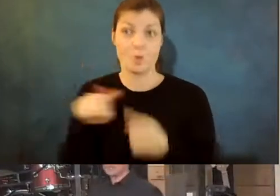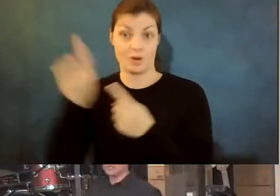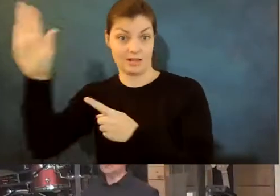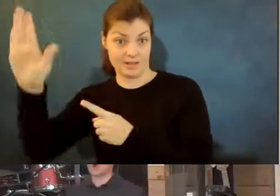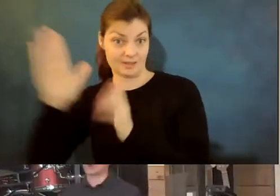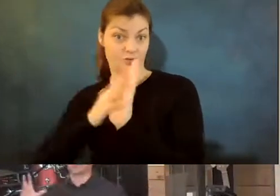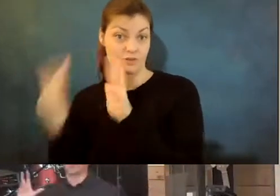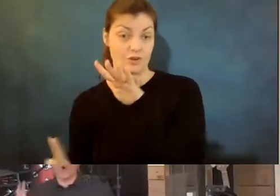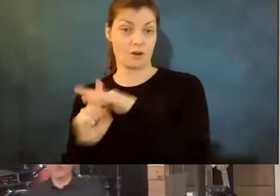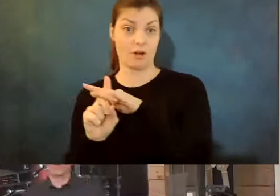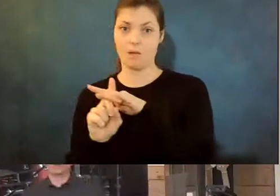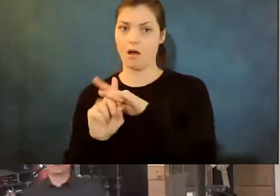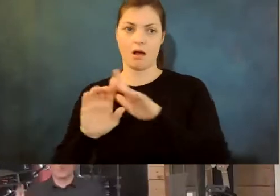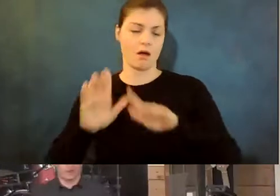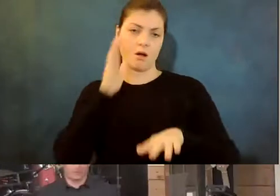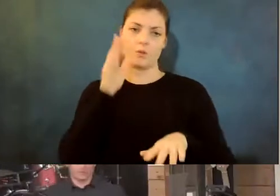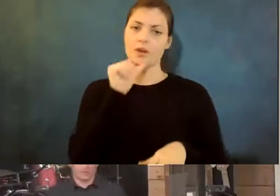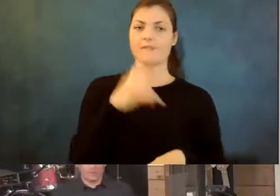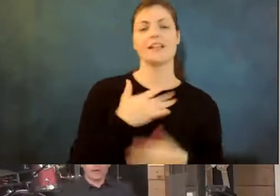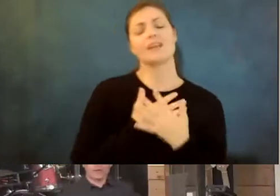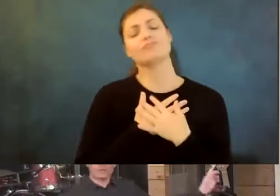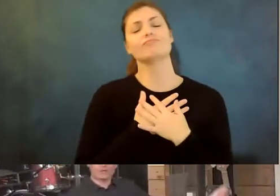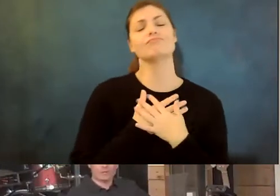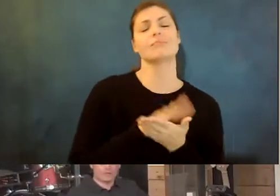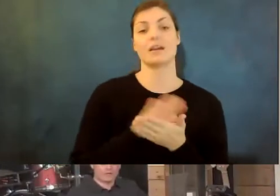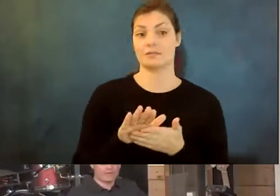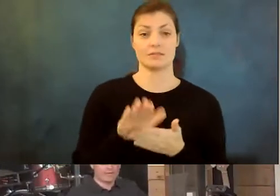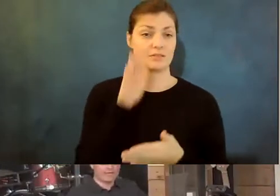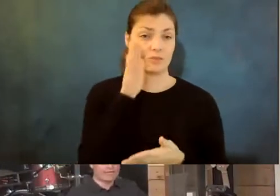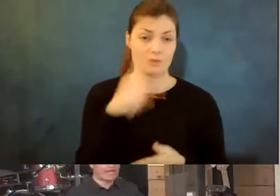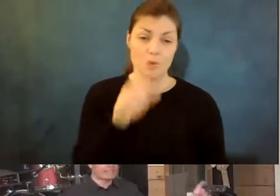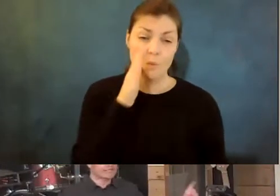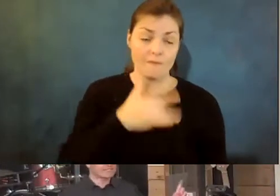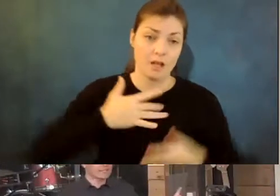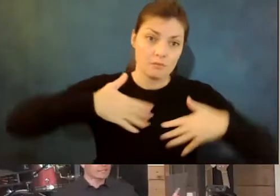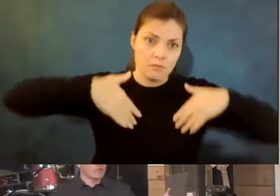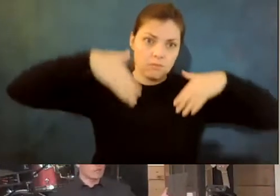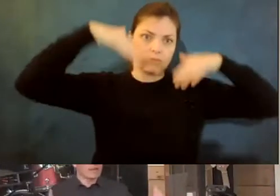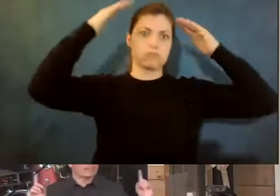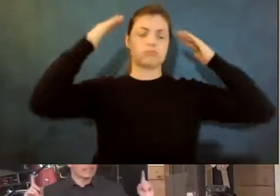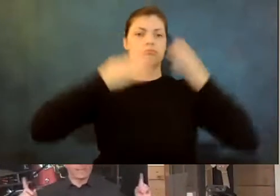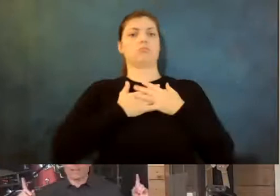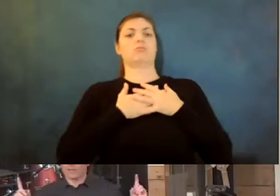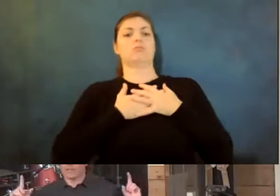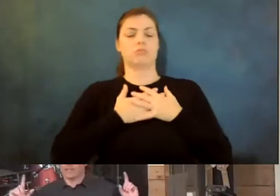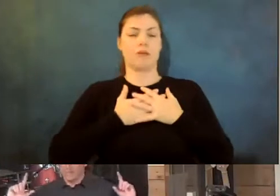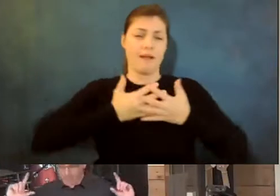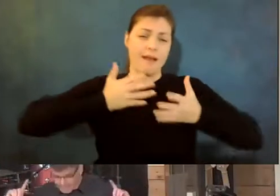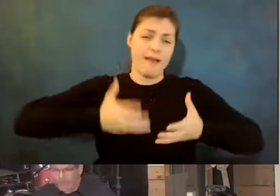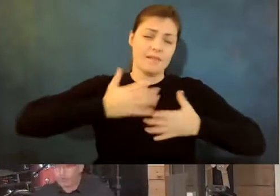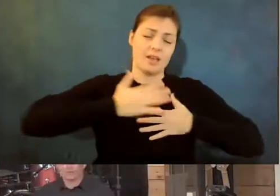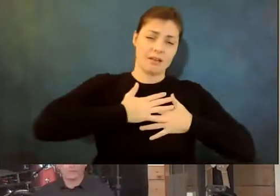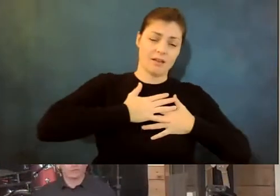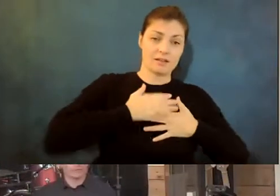up, you are overwhelmed. What did I read earlier, if you were here at the very beginning? Isaiah 6. What did Isaiah say when he had